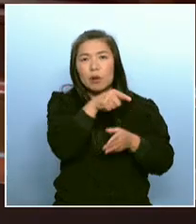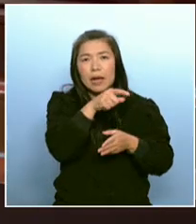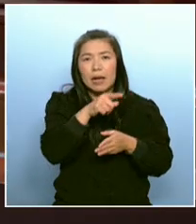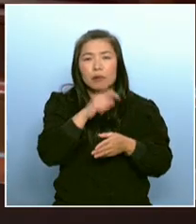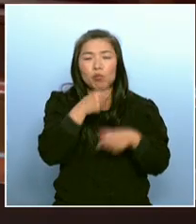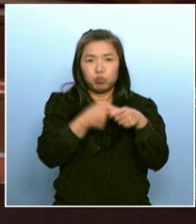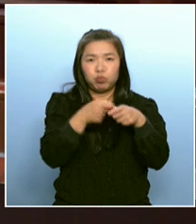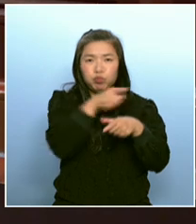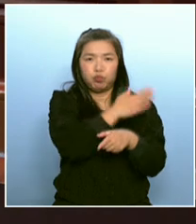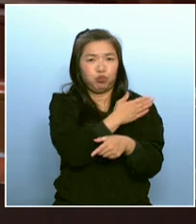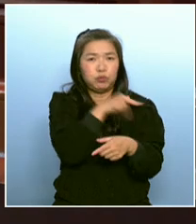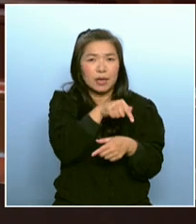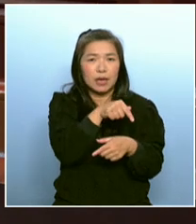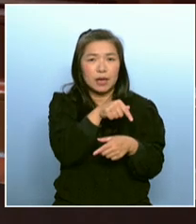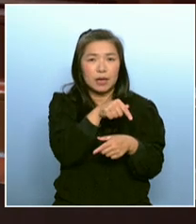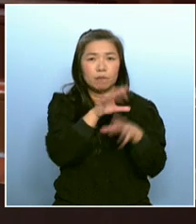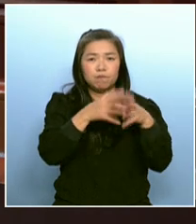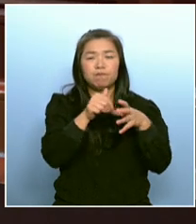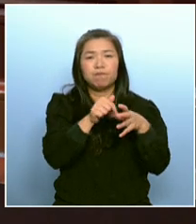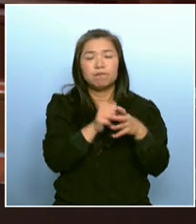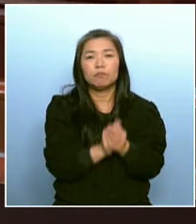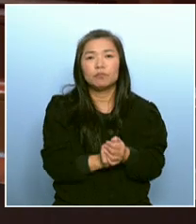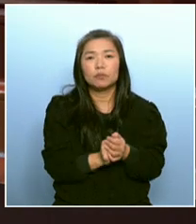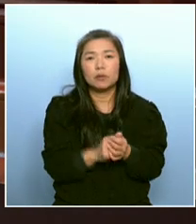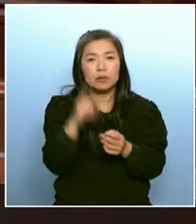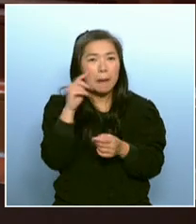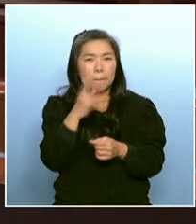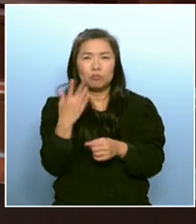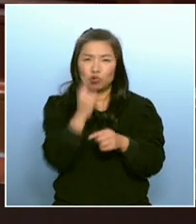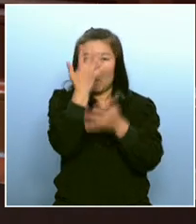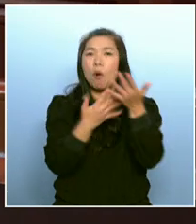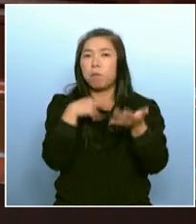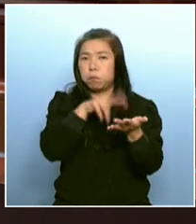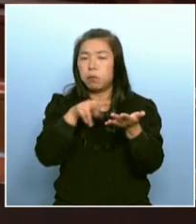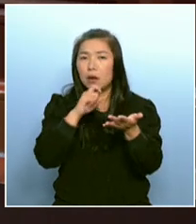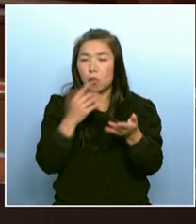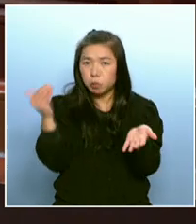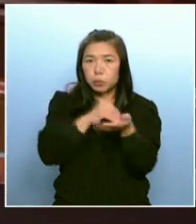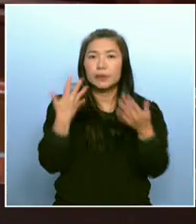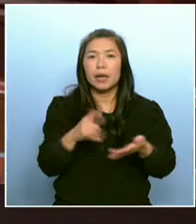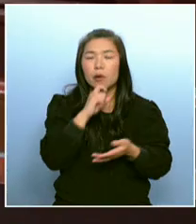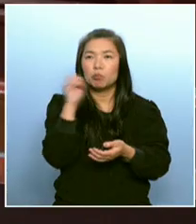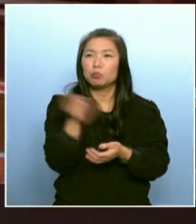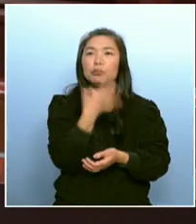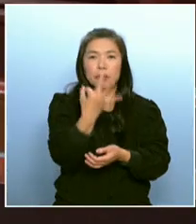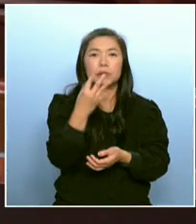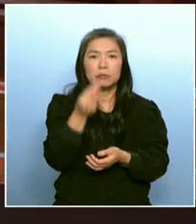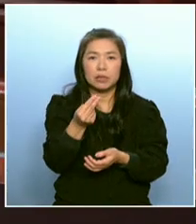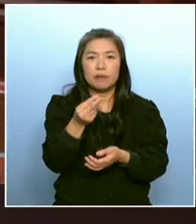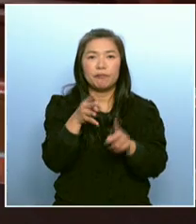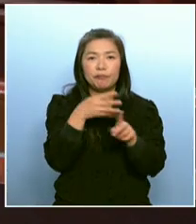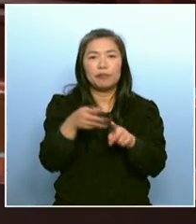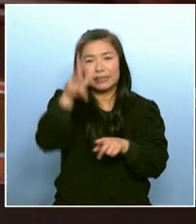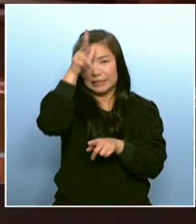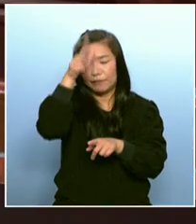for the CDF program. Now, turning to the quality of participating organizations. I understand